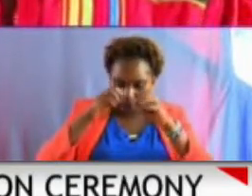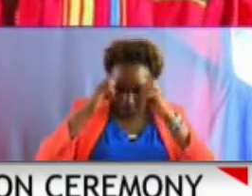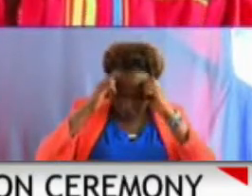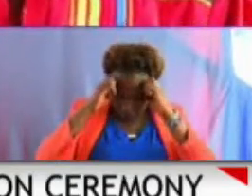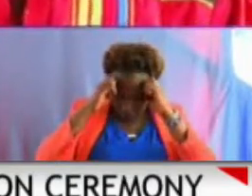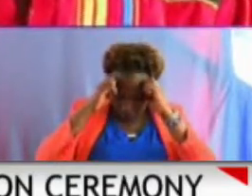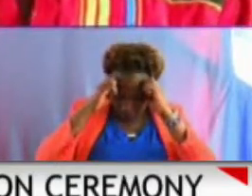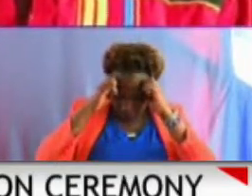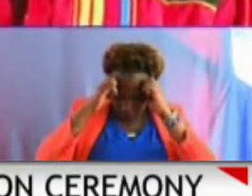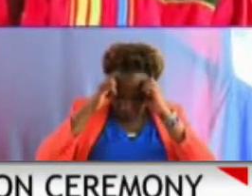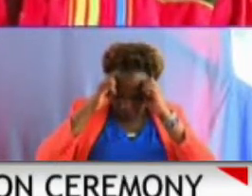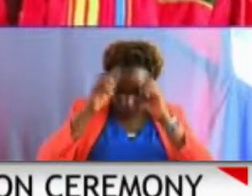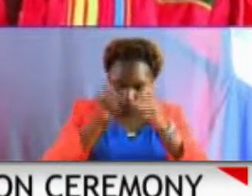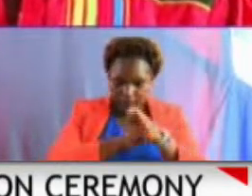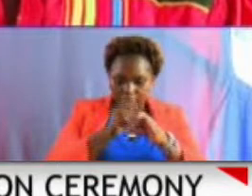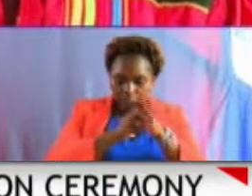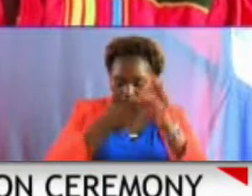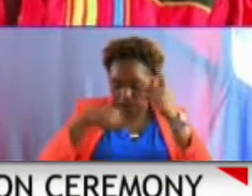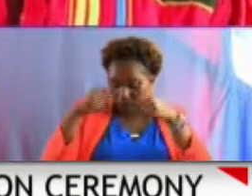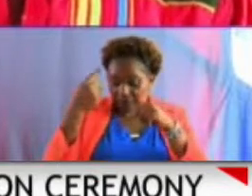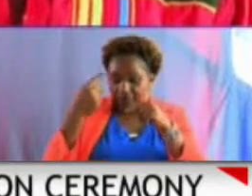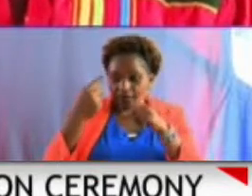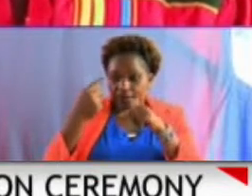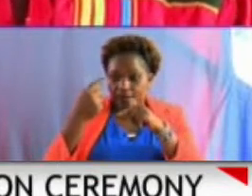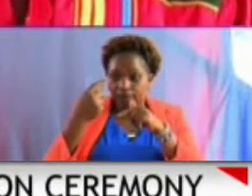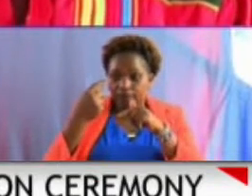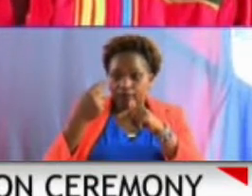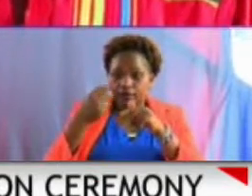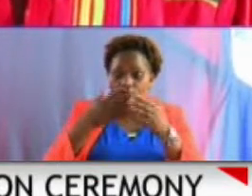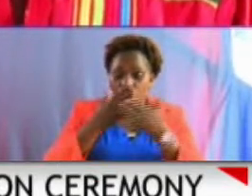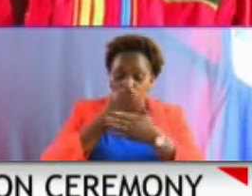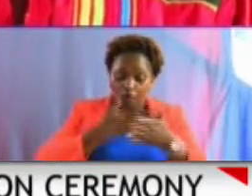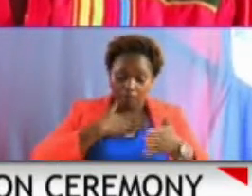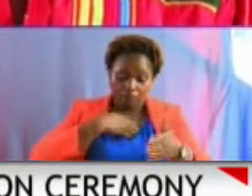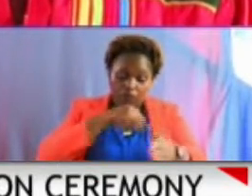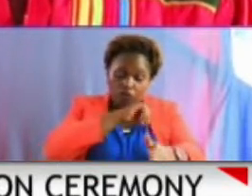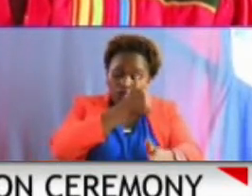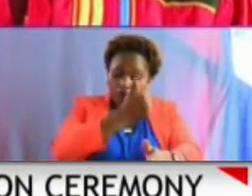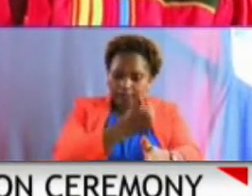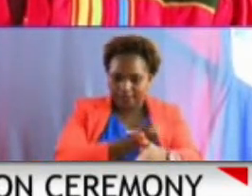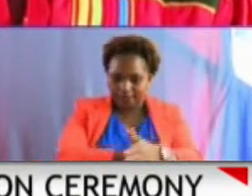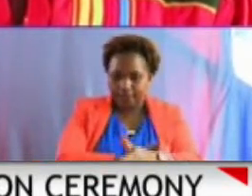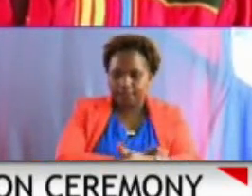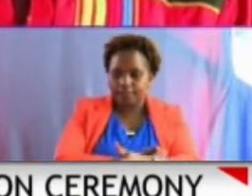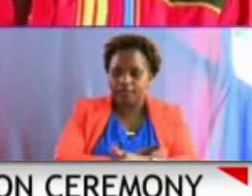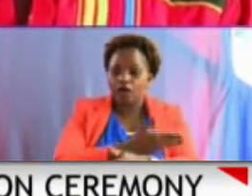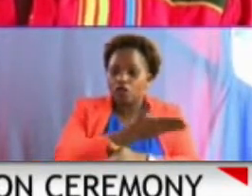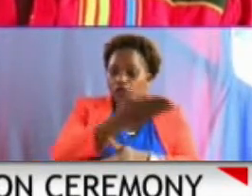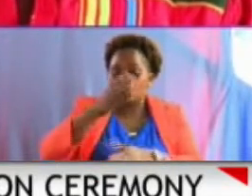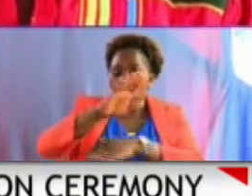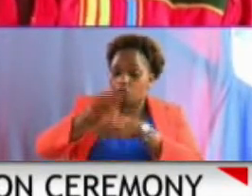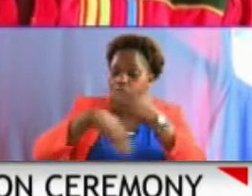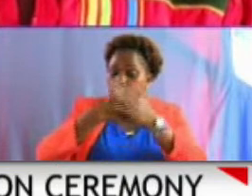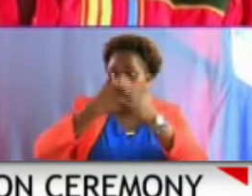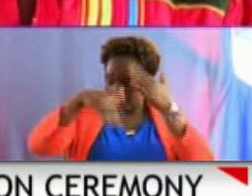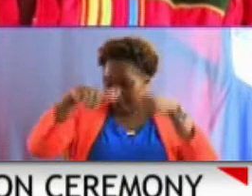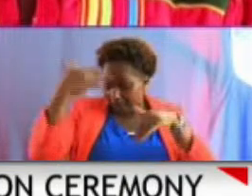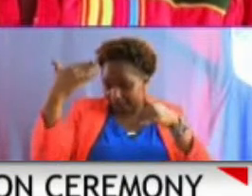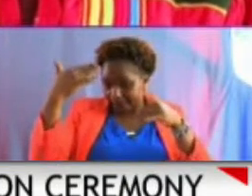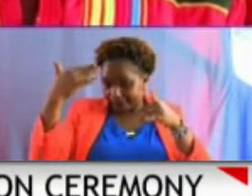educated, trained, and qualified, and by my authority and that of the entire